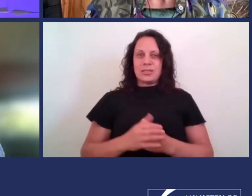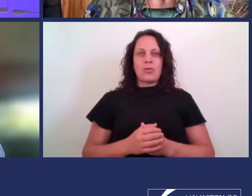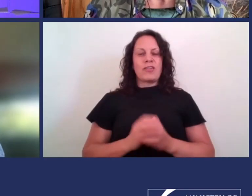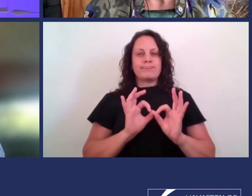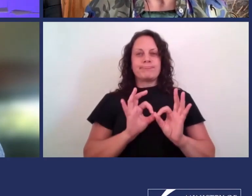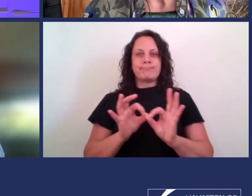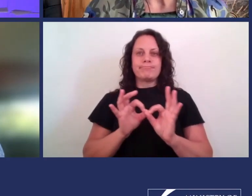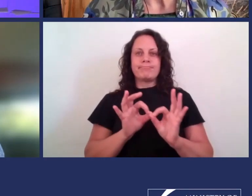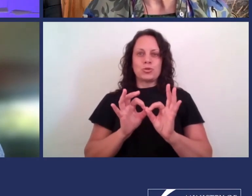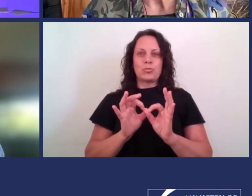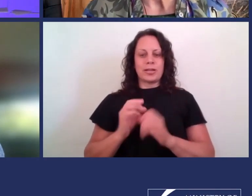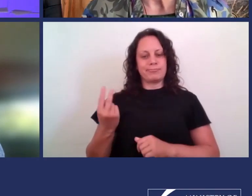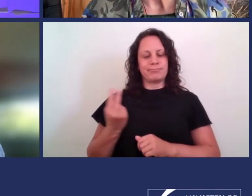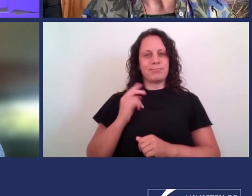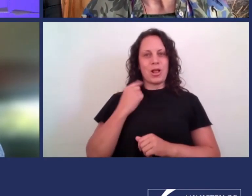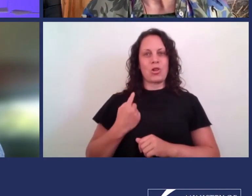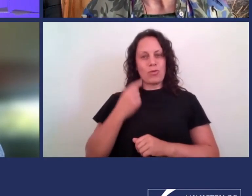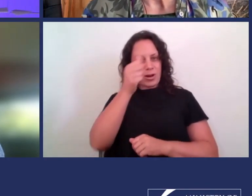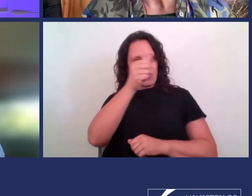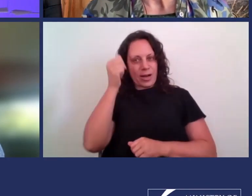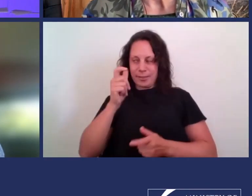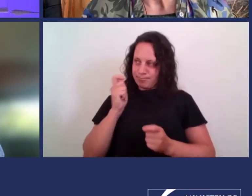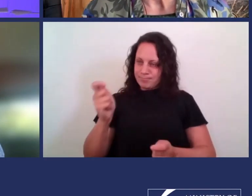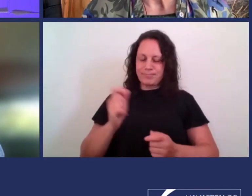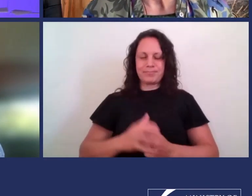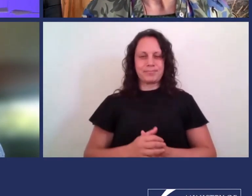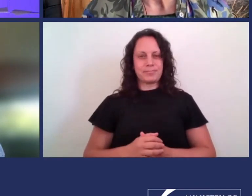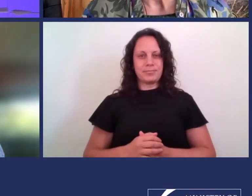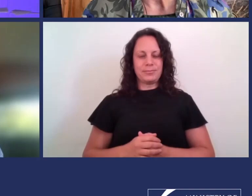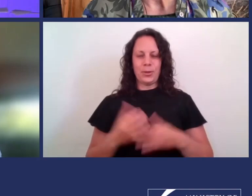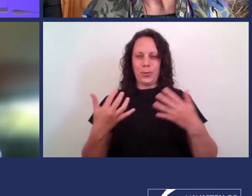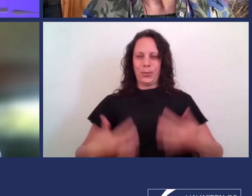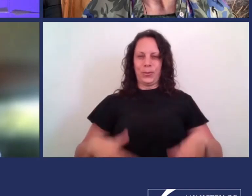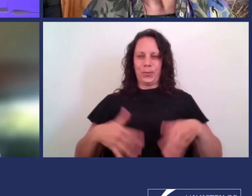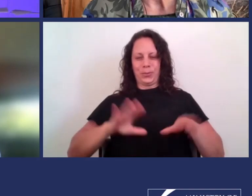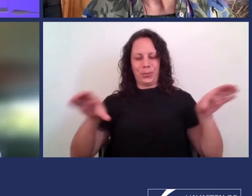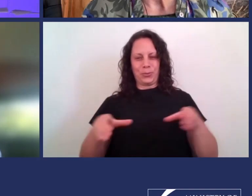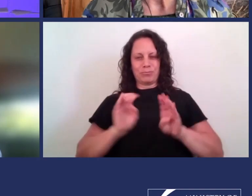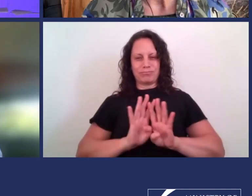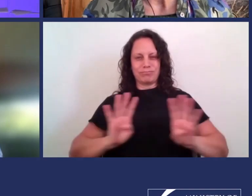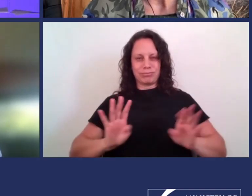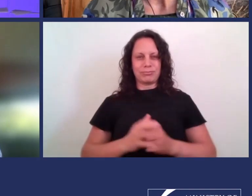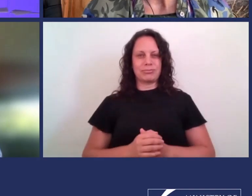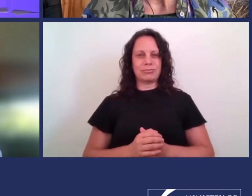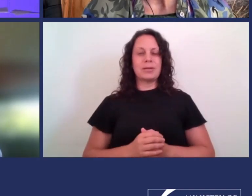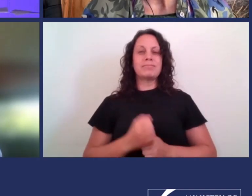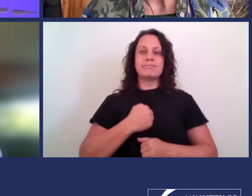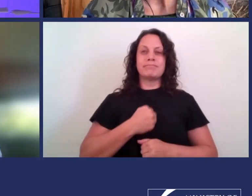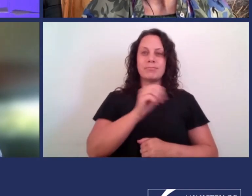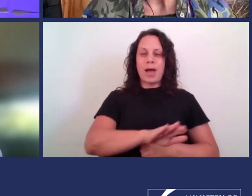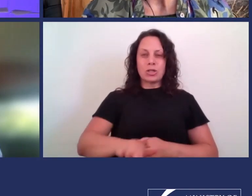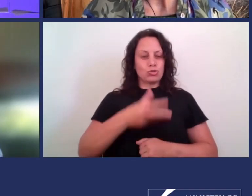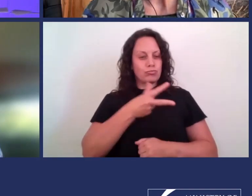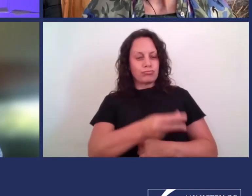language interpreters, Laura and Rangi. Tēnā kōrua. What a lineup. I vaccinated my tamariki on